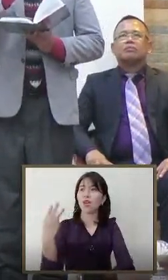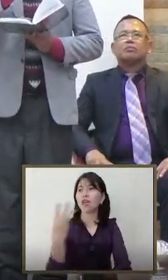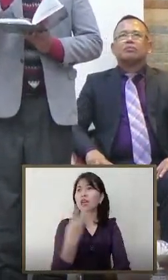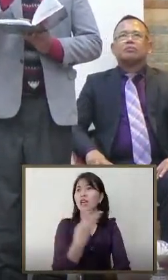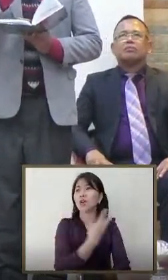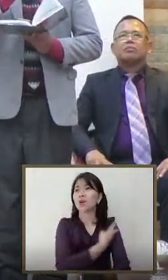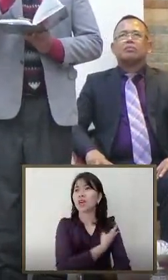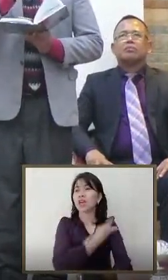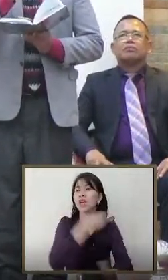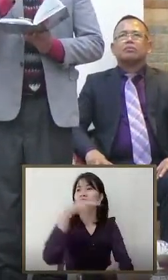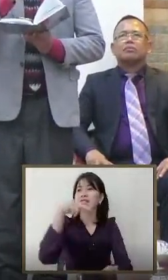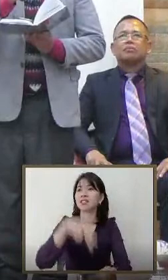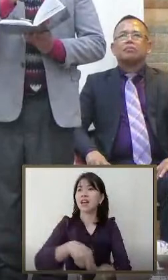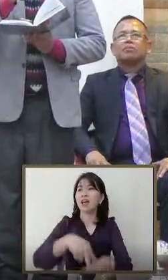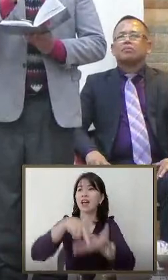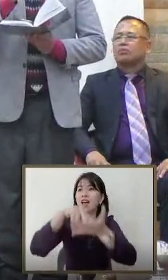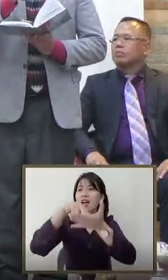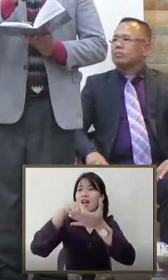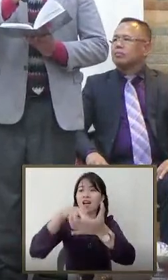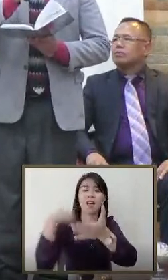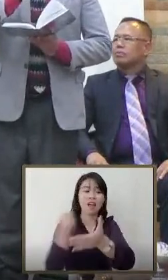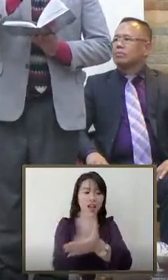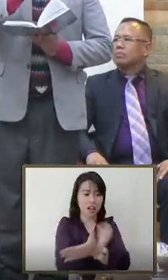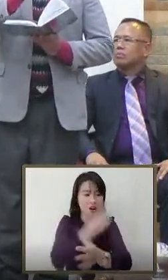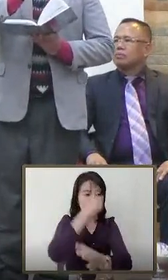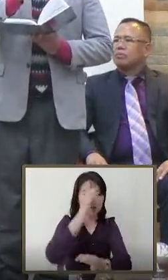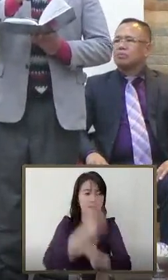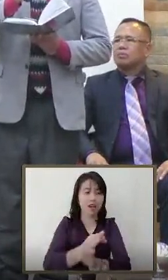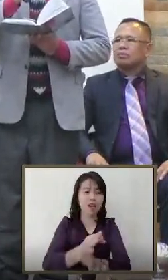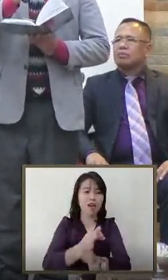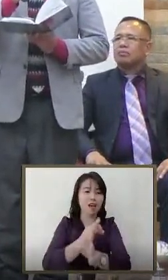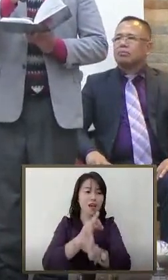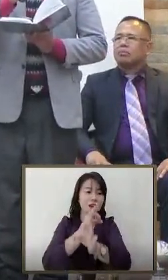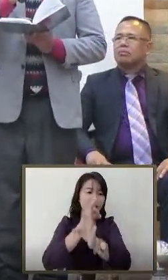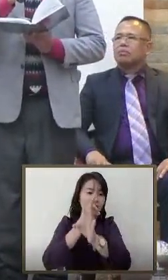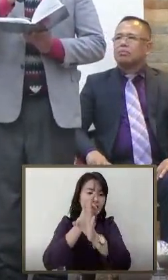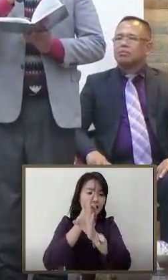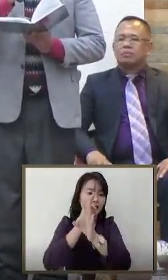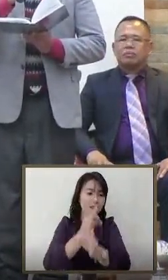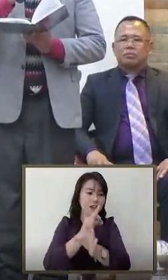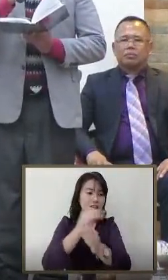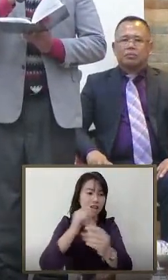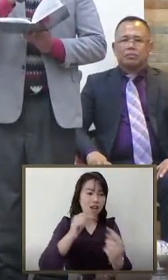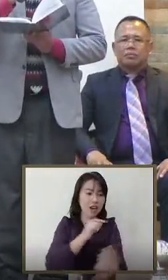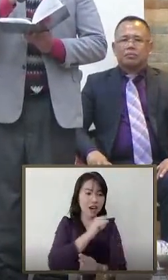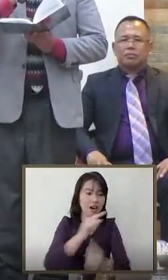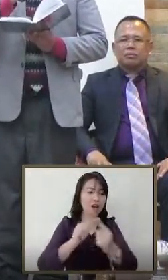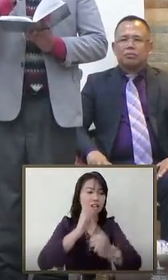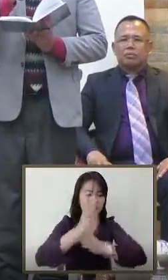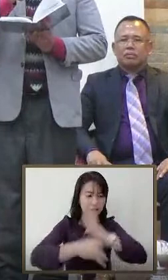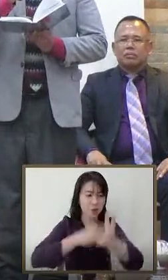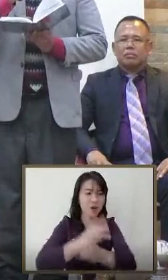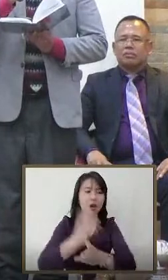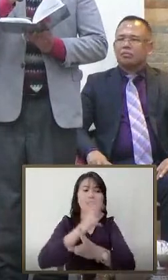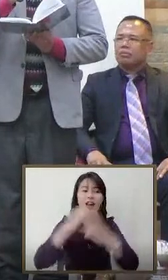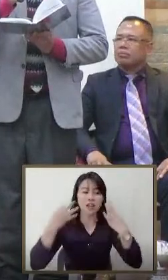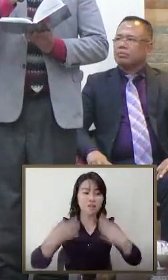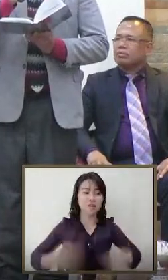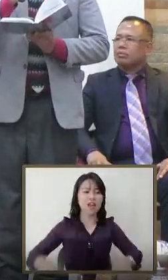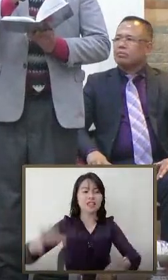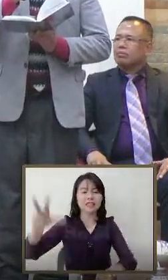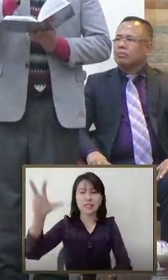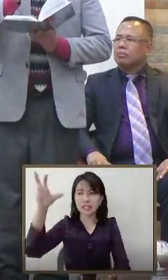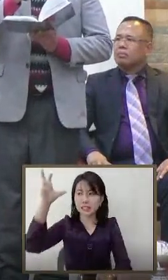we will stand our ground. When the world world in